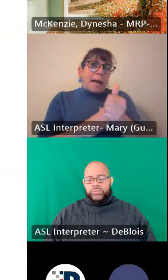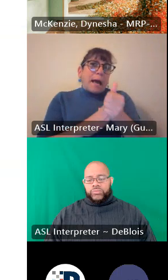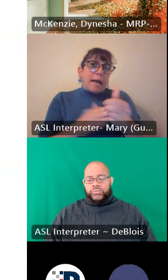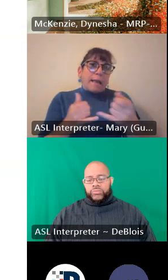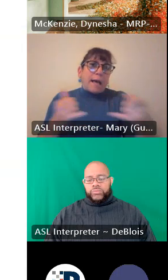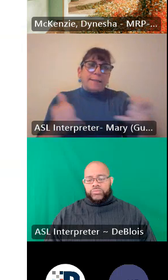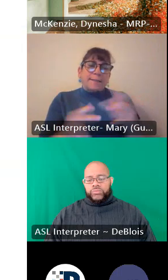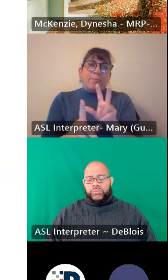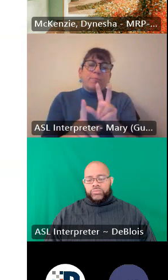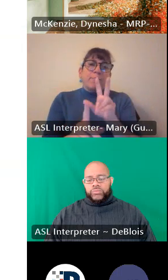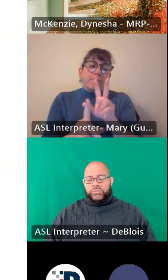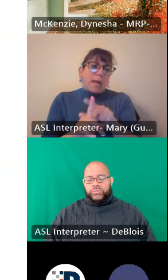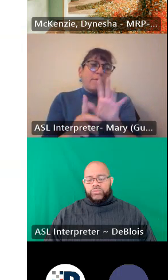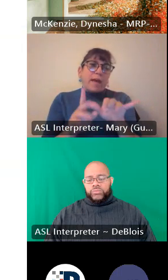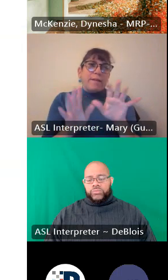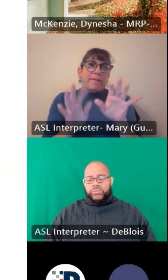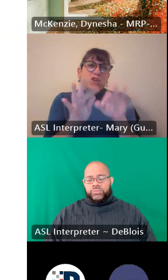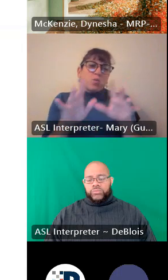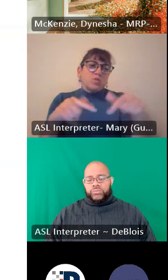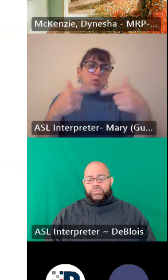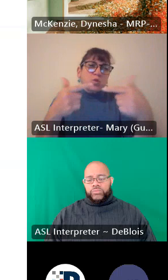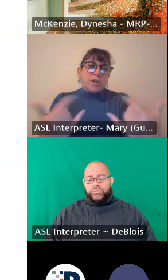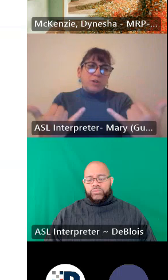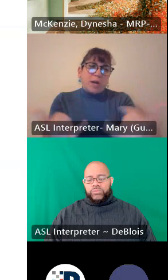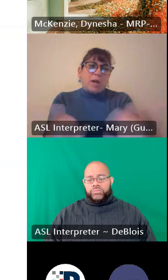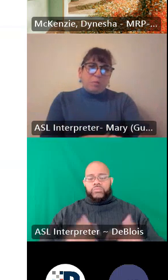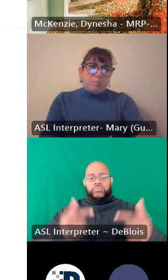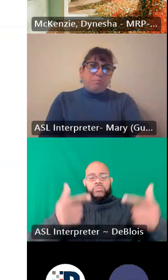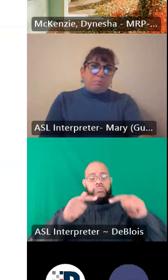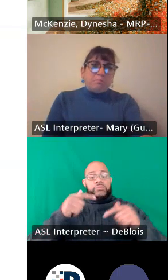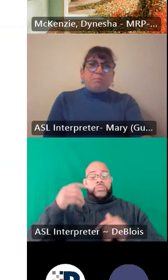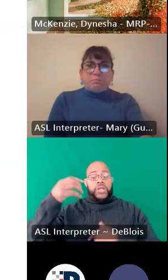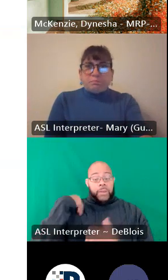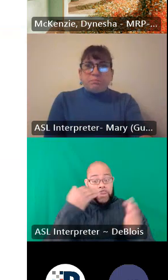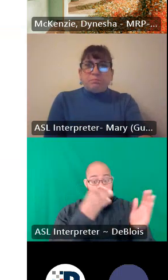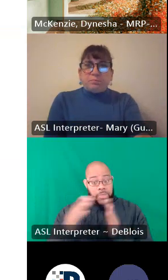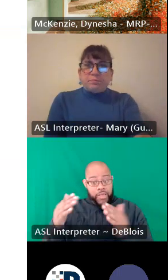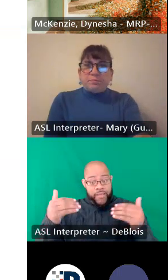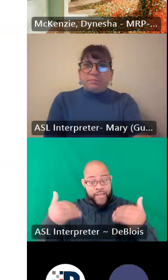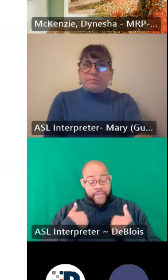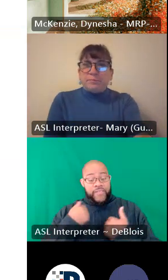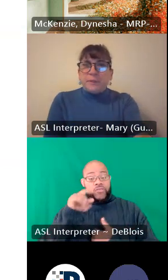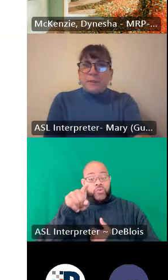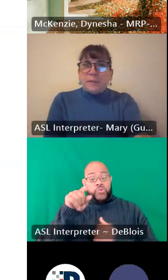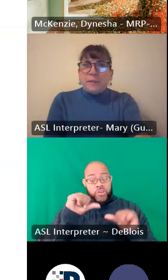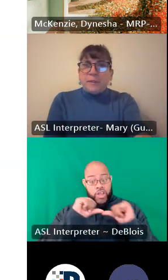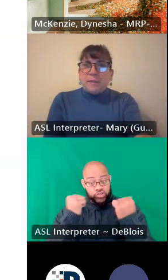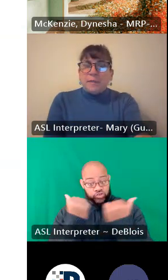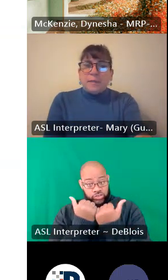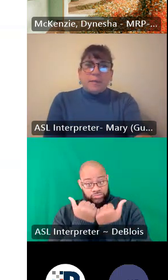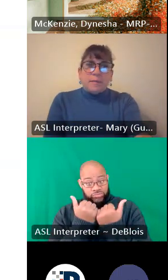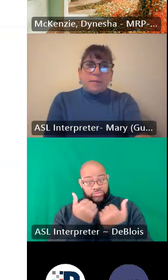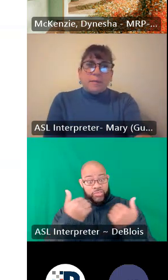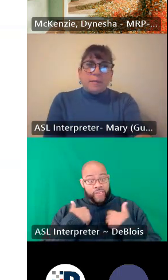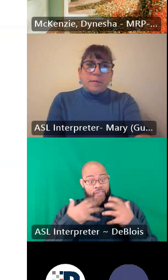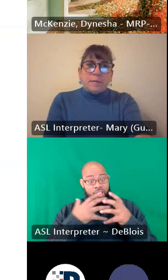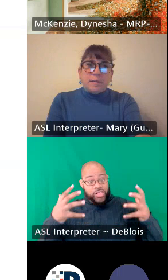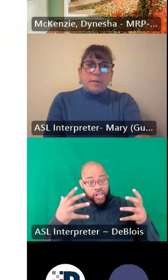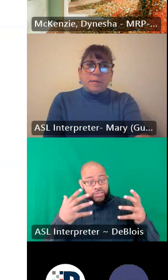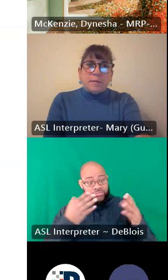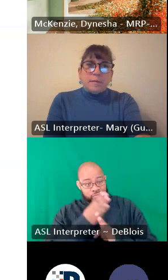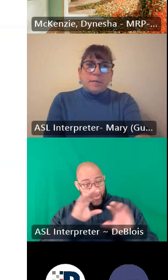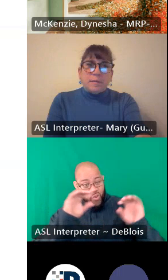to that. There's a section on capital planning. If you are an agency that has a lot of field offices,